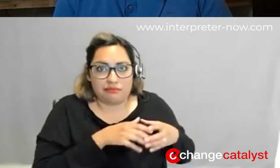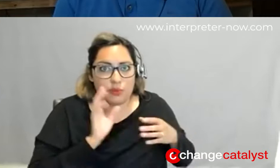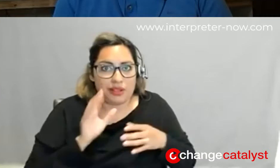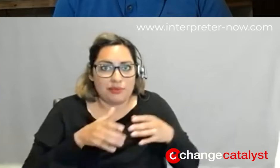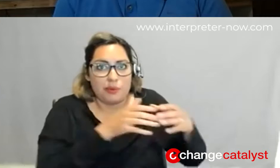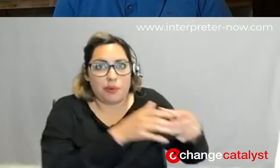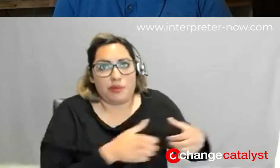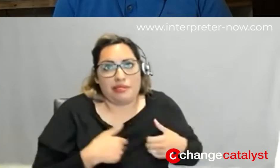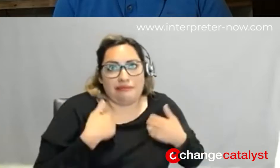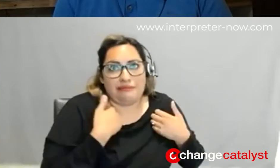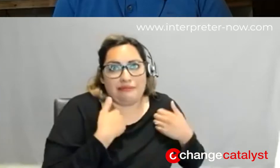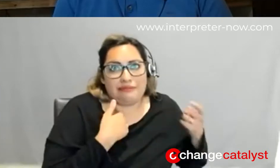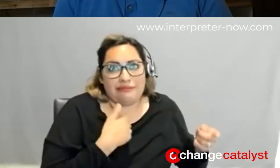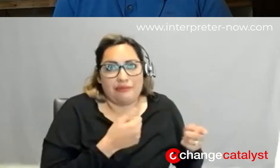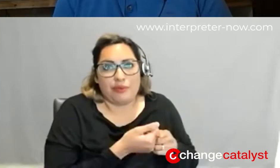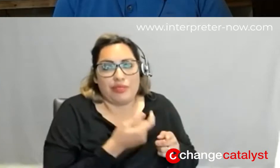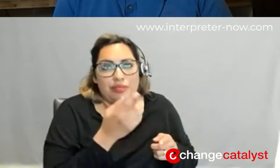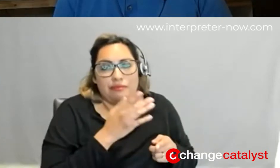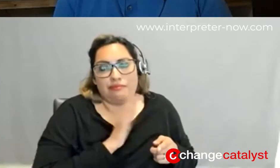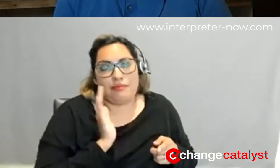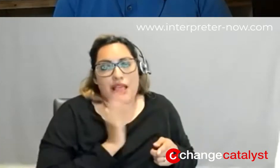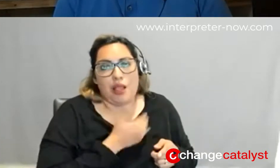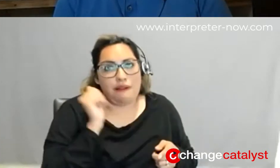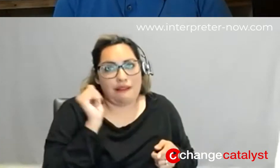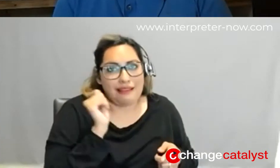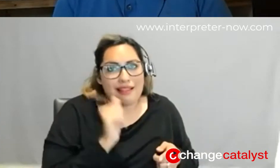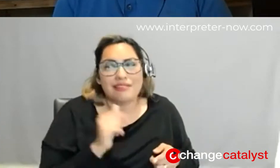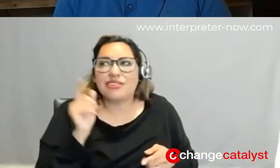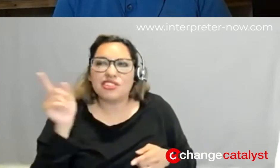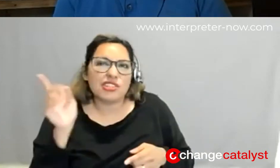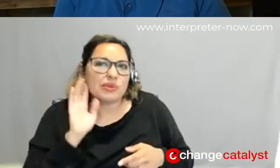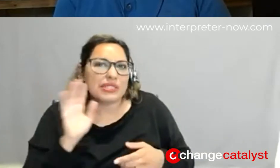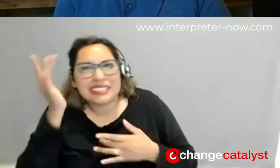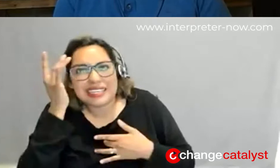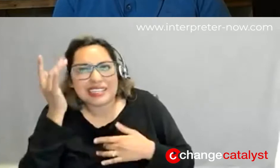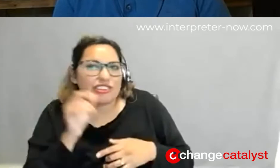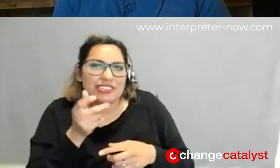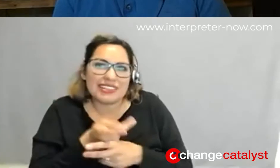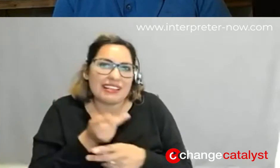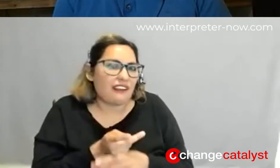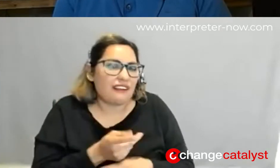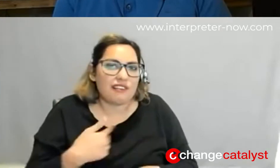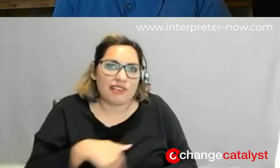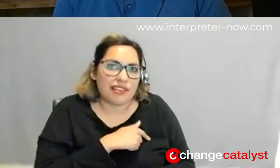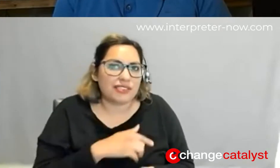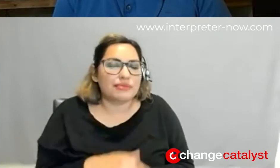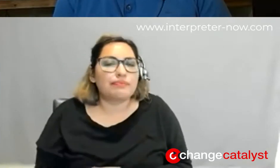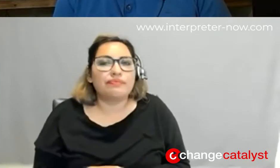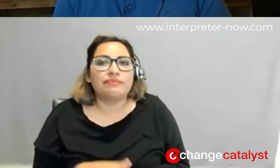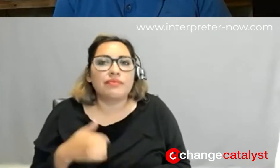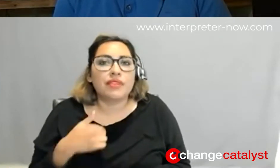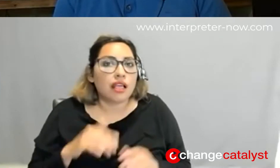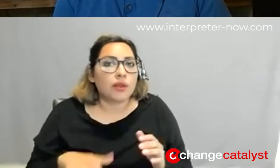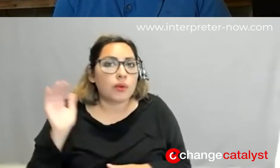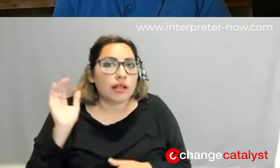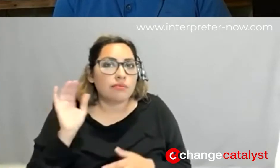with one of her sisters because she was too ill to take care of us. I grew up in